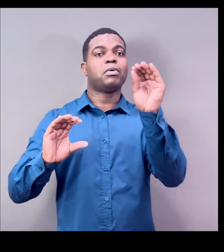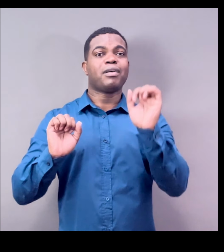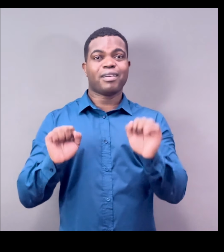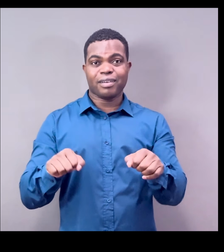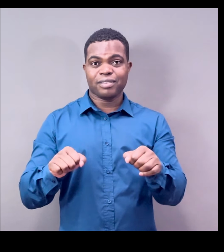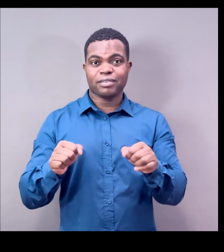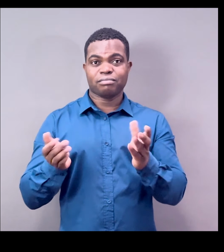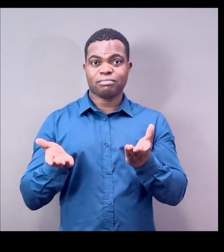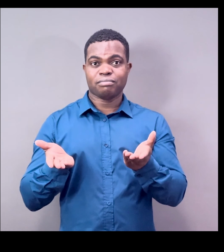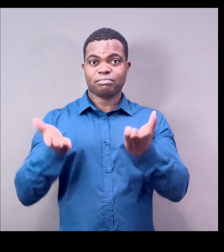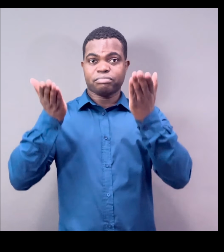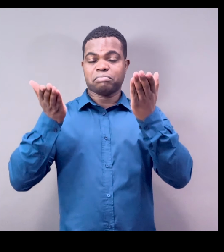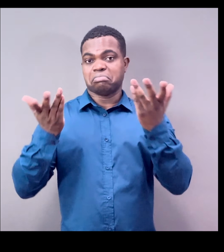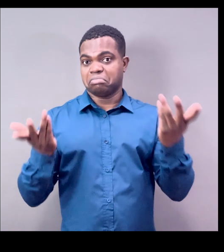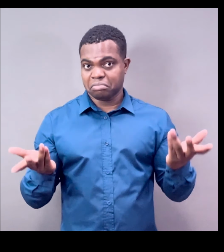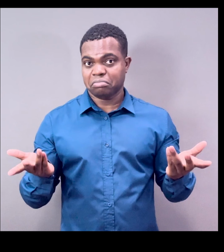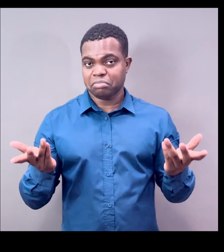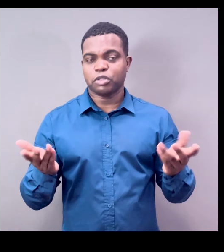know how to engage.